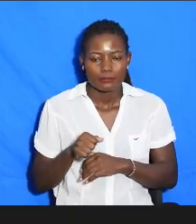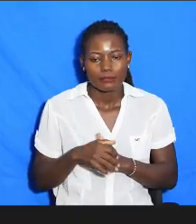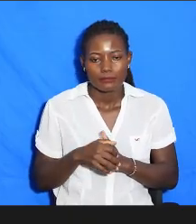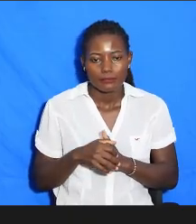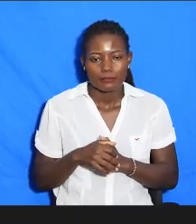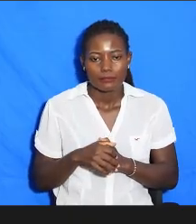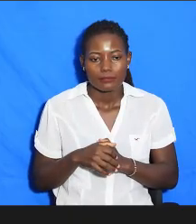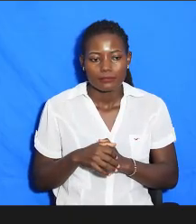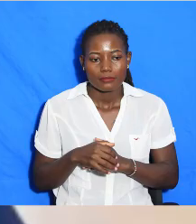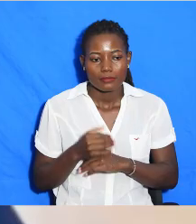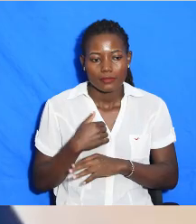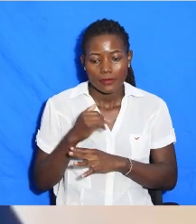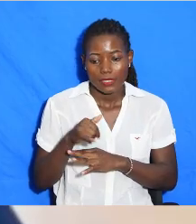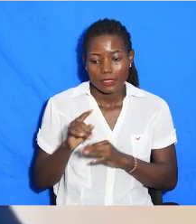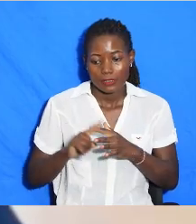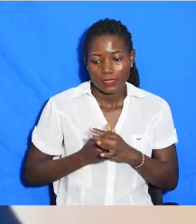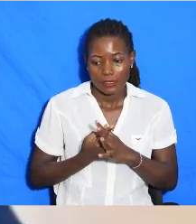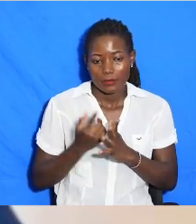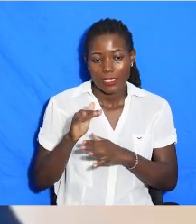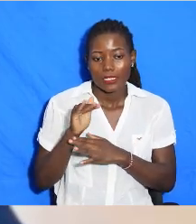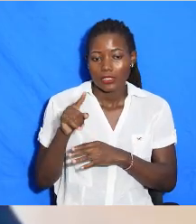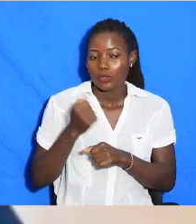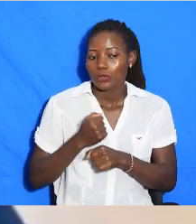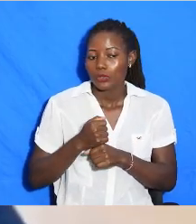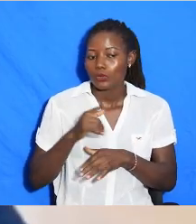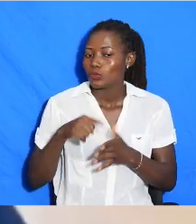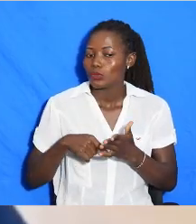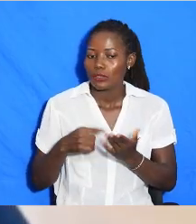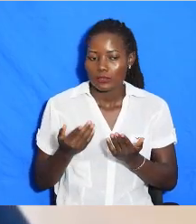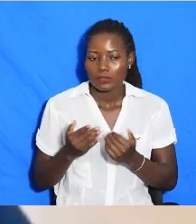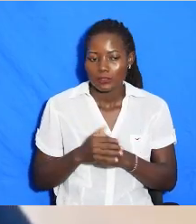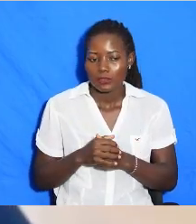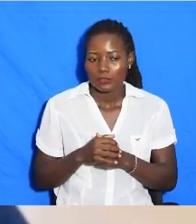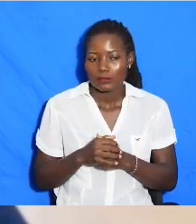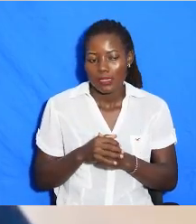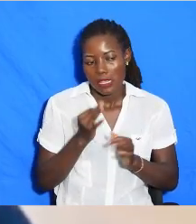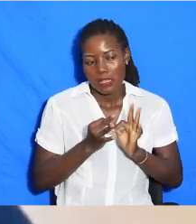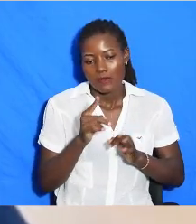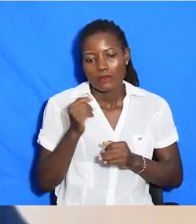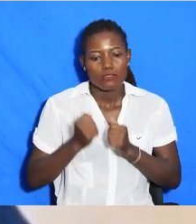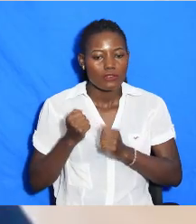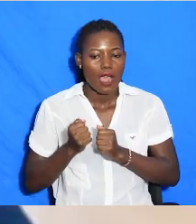So probably I would just start by asking you, what do you do beside athletics?